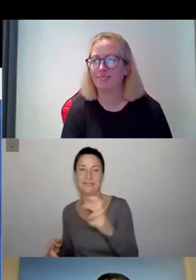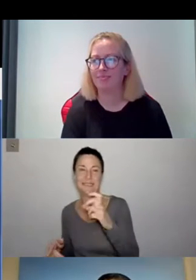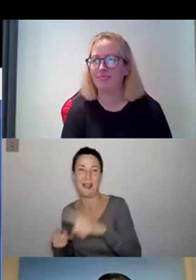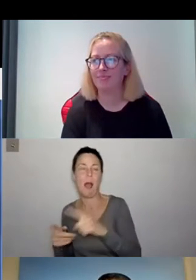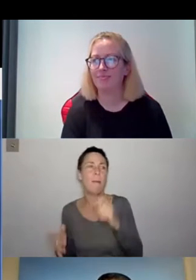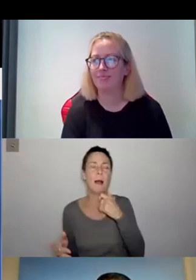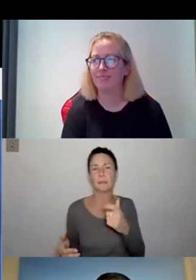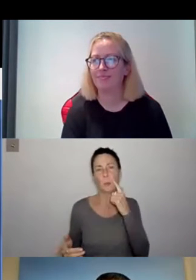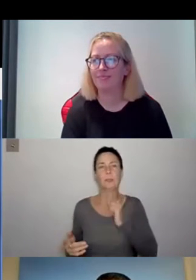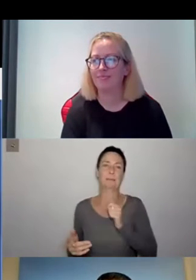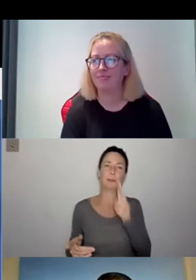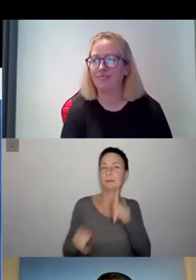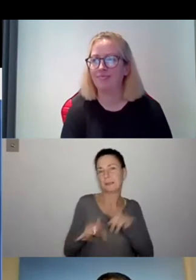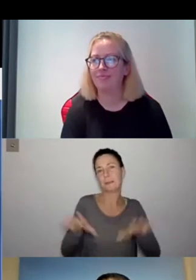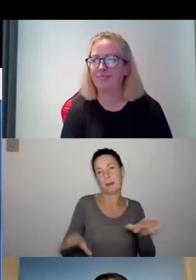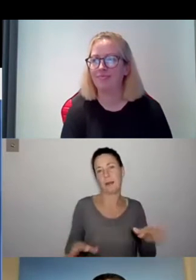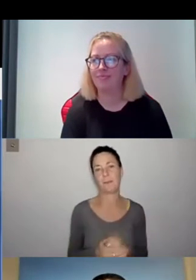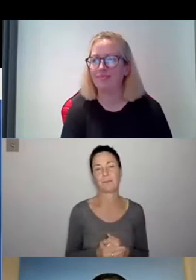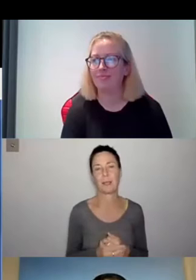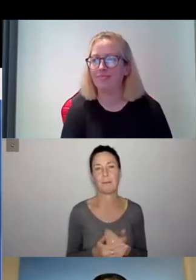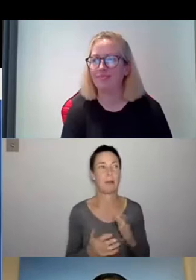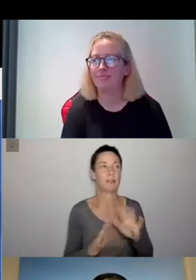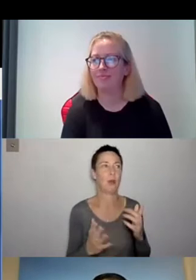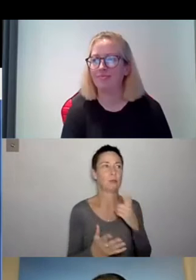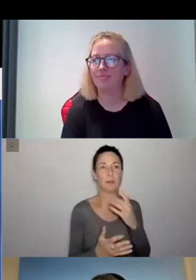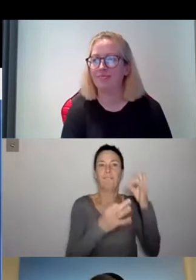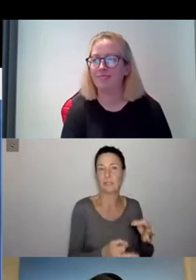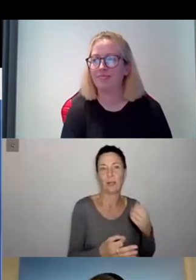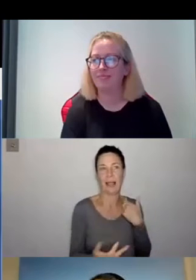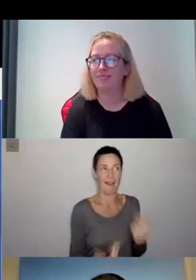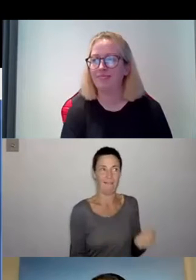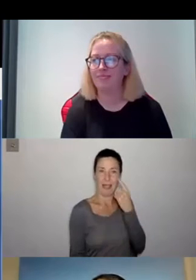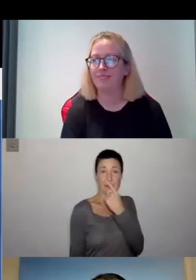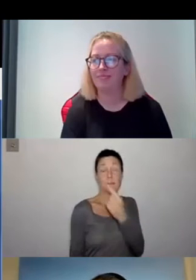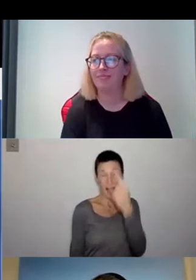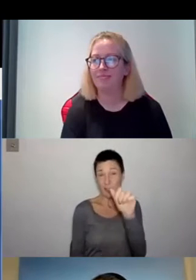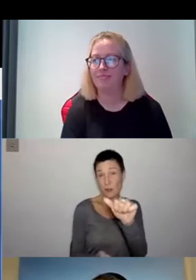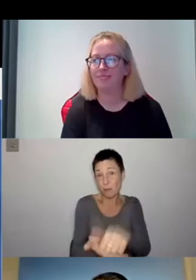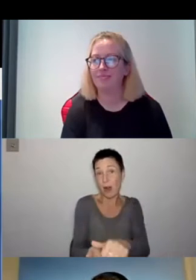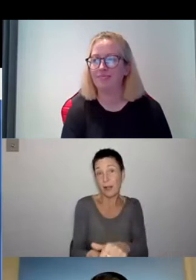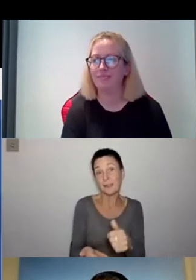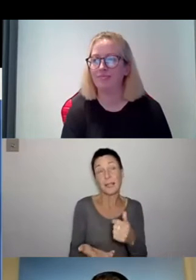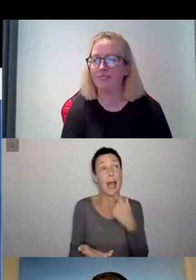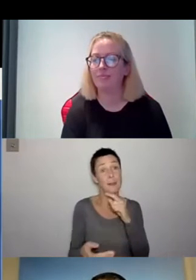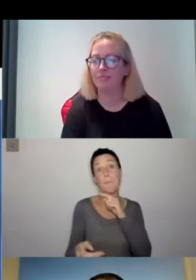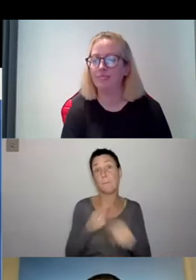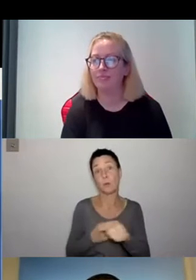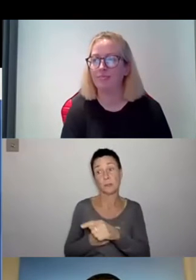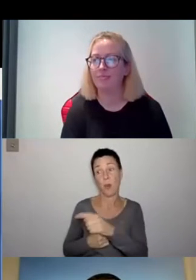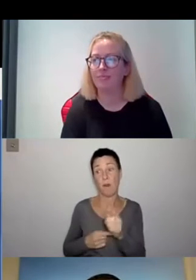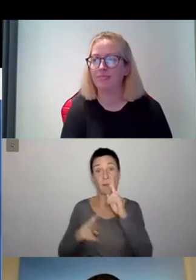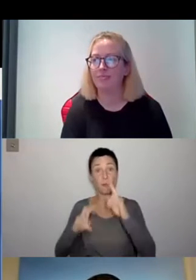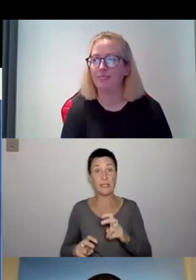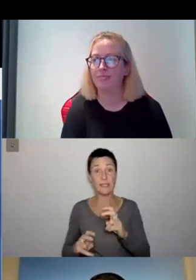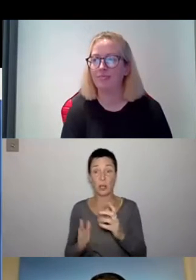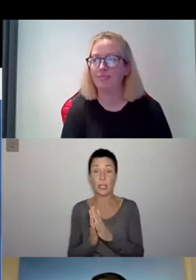So that's the status there. But I think you're right. And indeed, most of the research literature that I've seen, and also